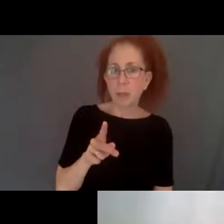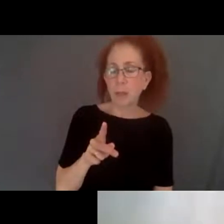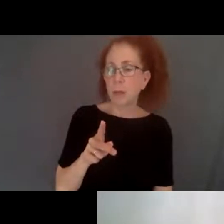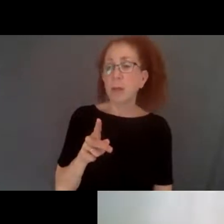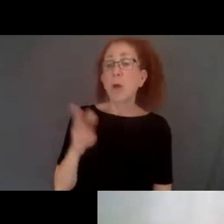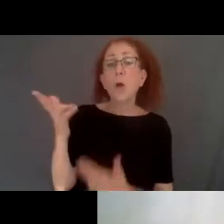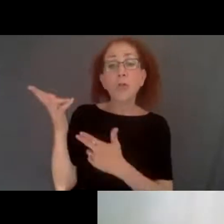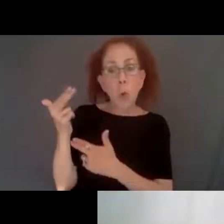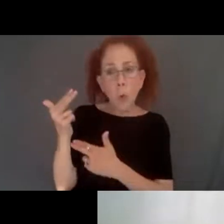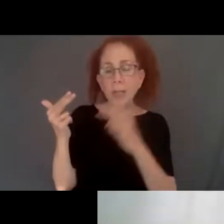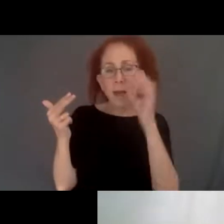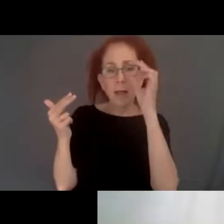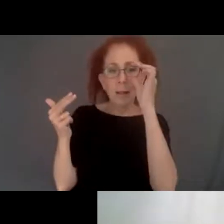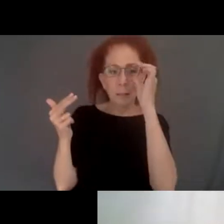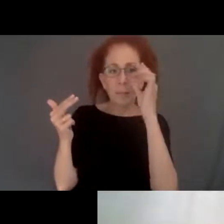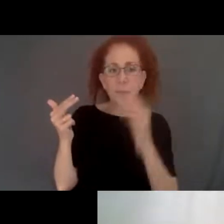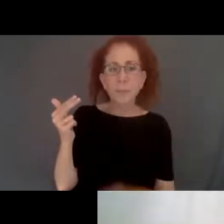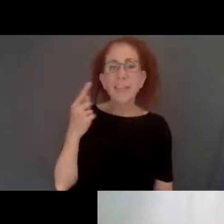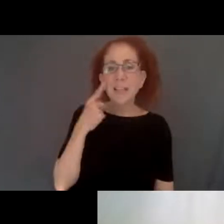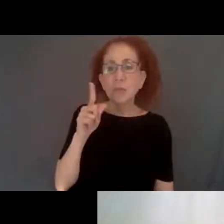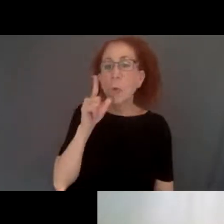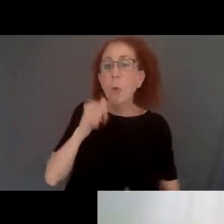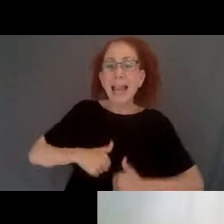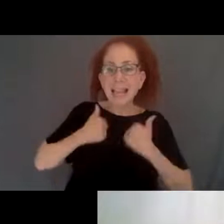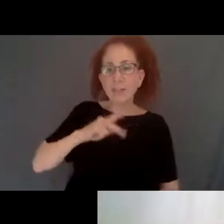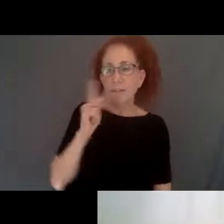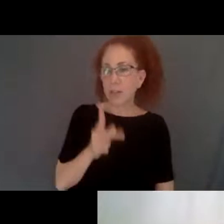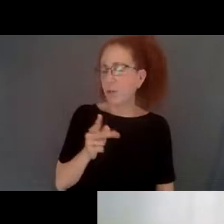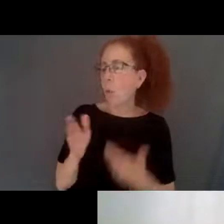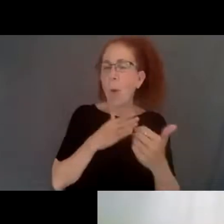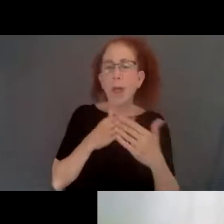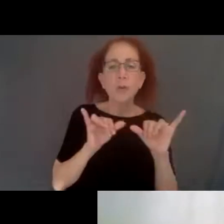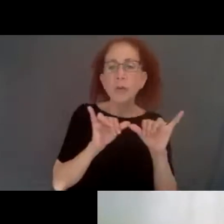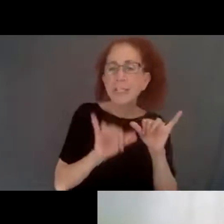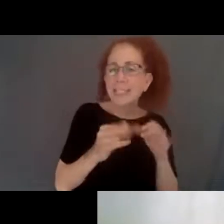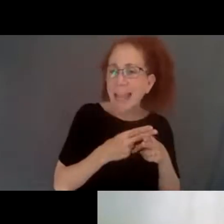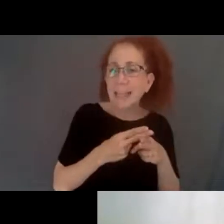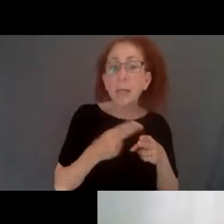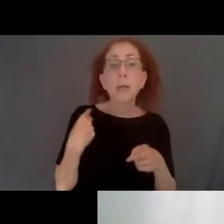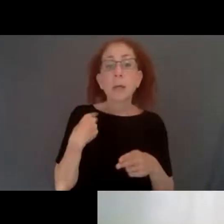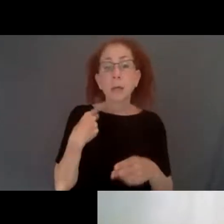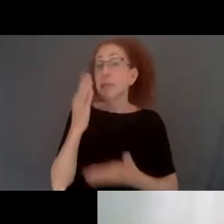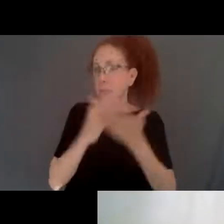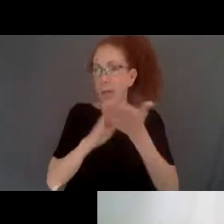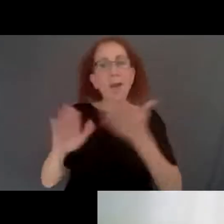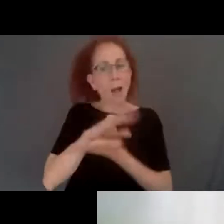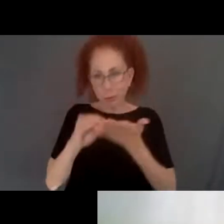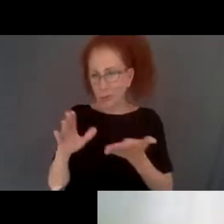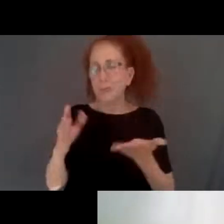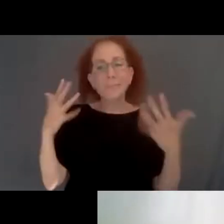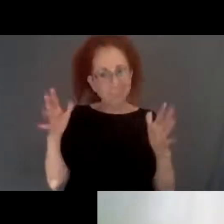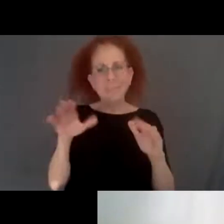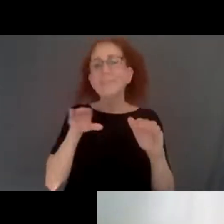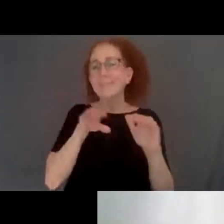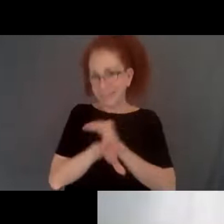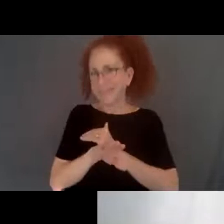hotel is for Philadelphia residents. If they're staying here, we have taken in some college students that are in the